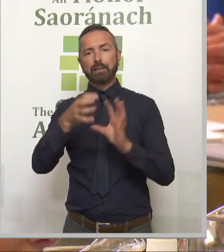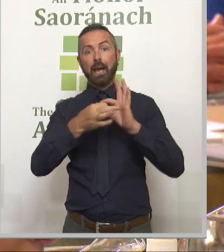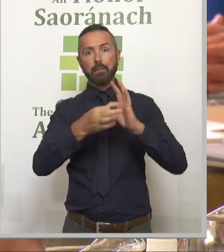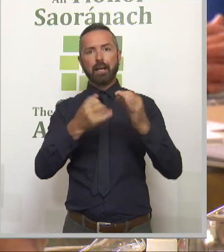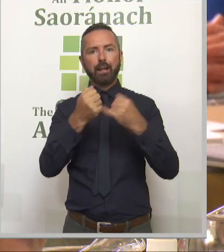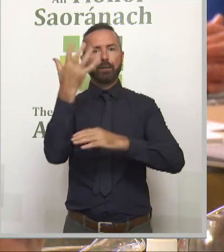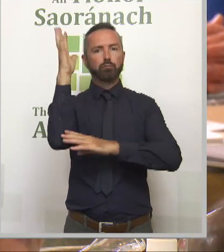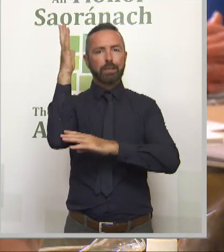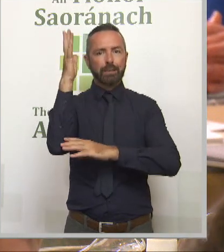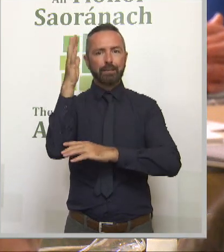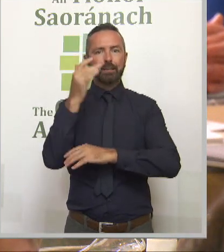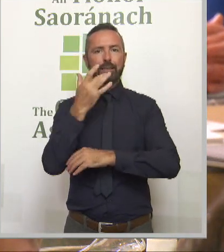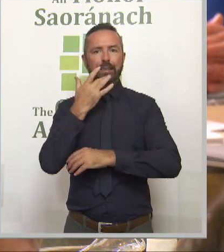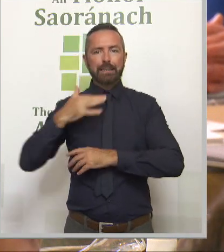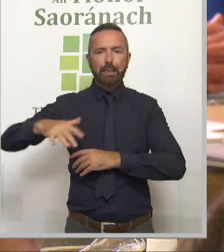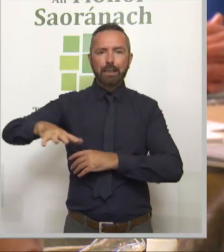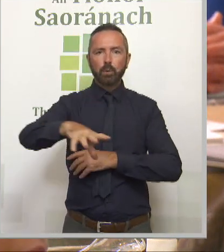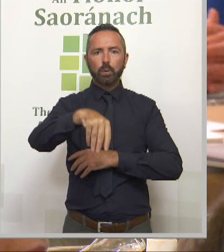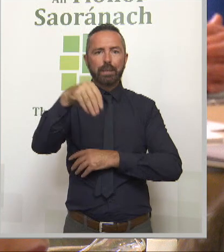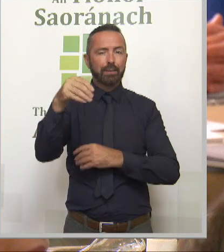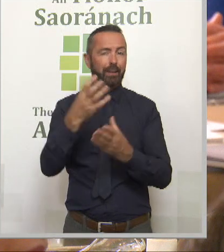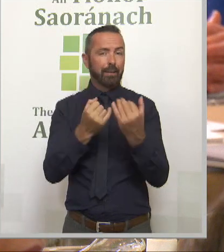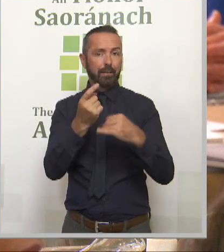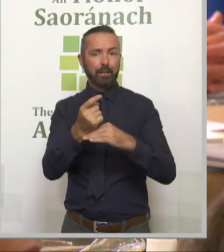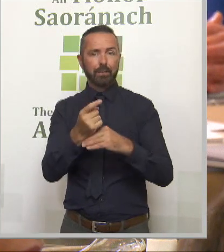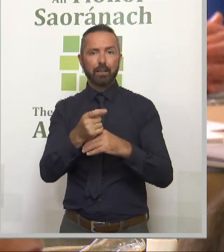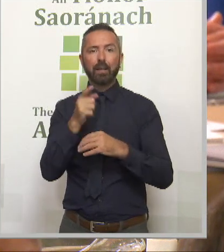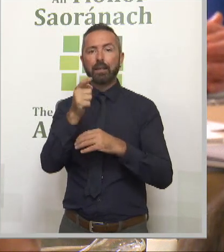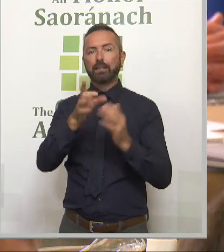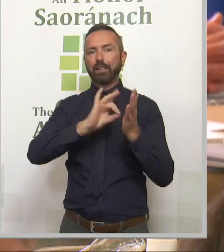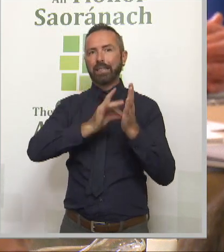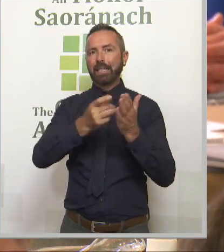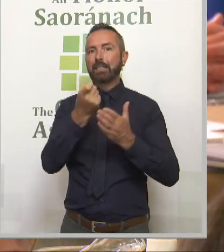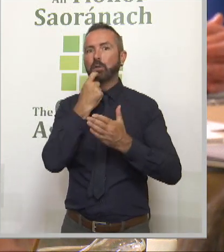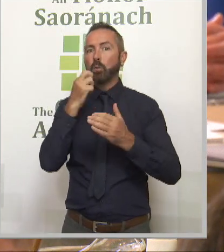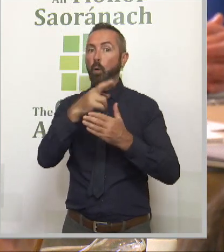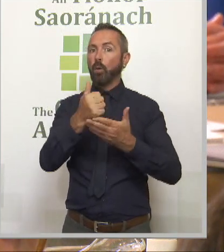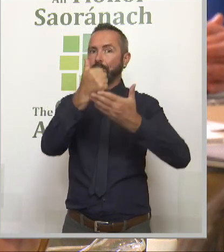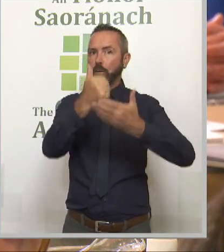and seaweeds and so on. And these are often called keystone or foundation species.